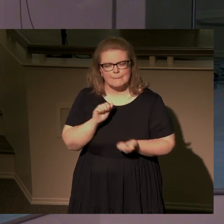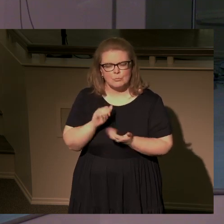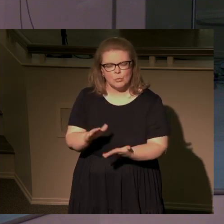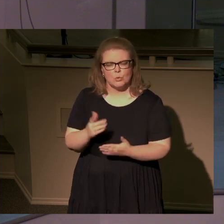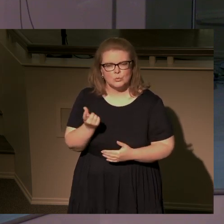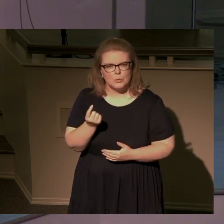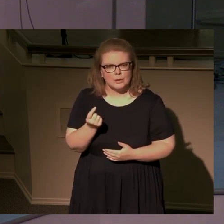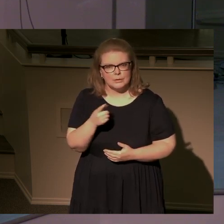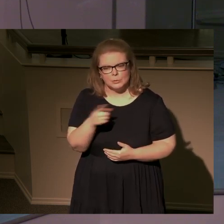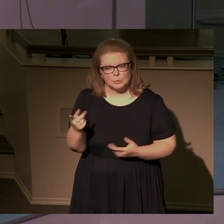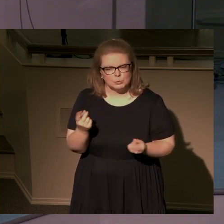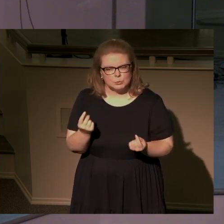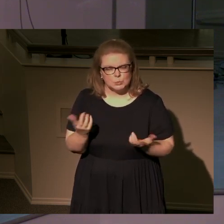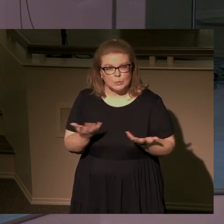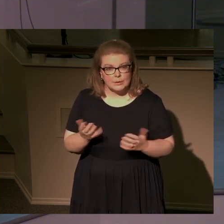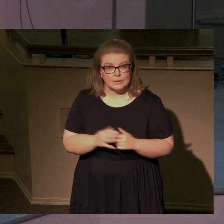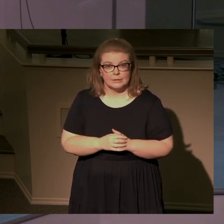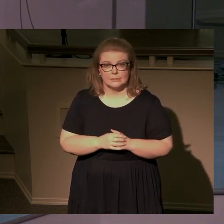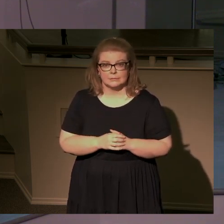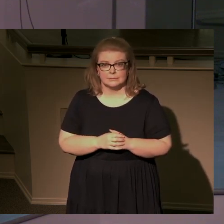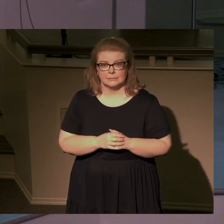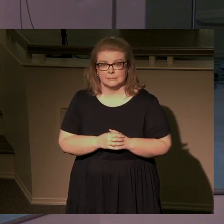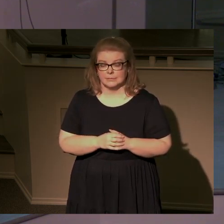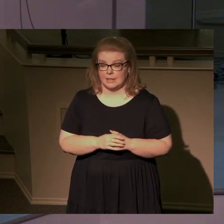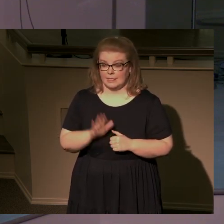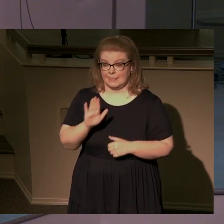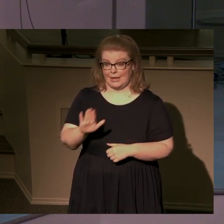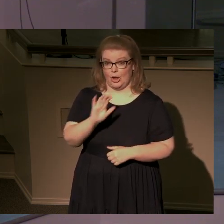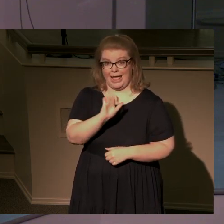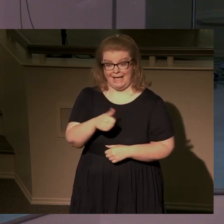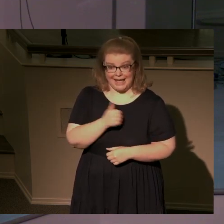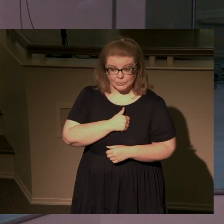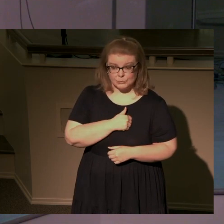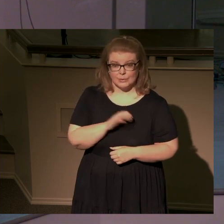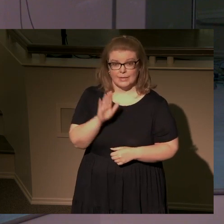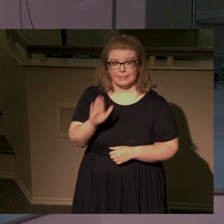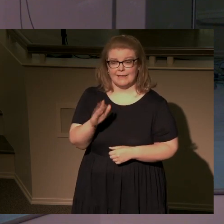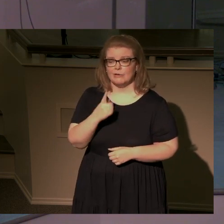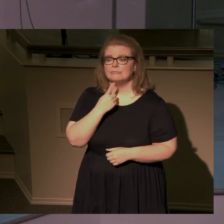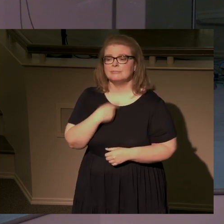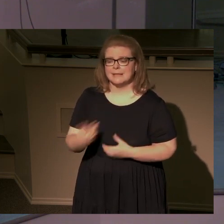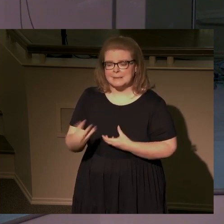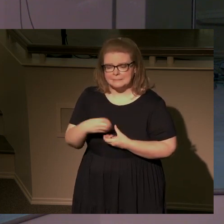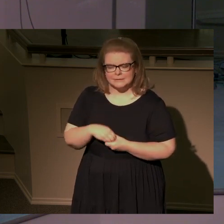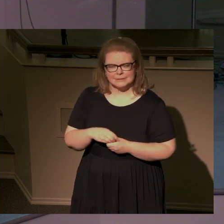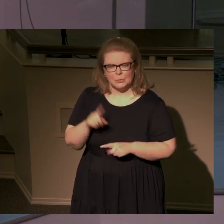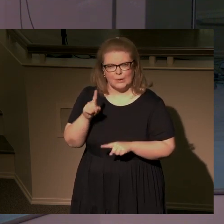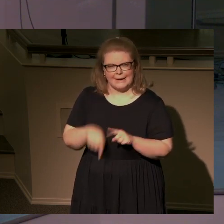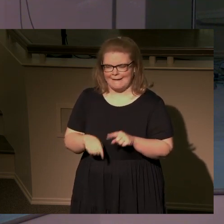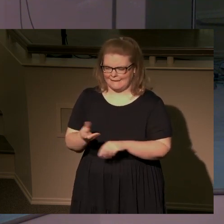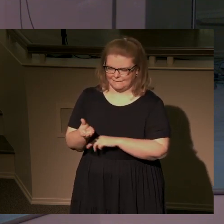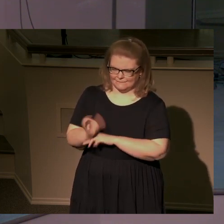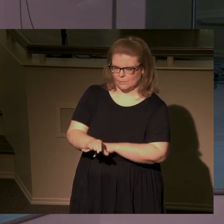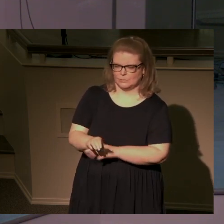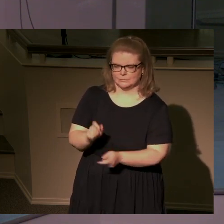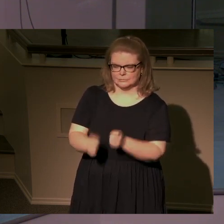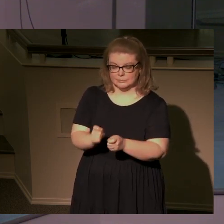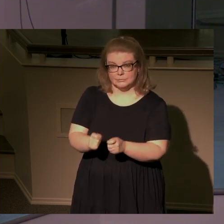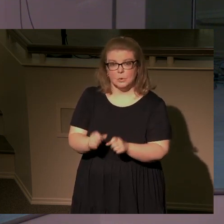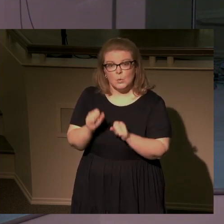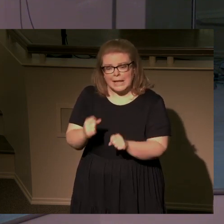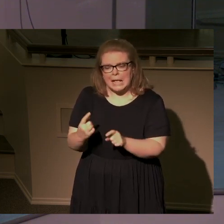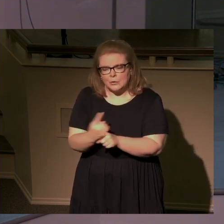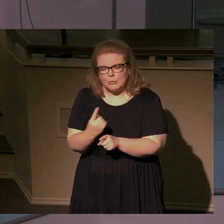you do? You can't touch their attitude and their appetite. You can correct them in practical ways, but you